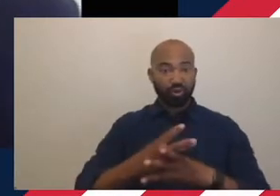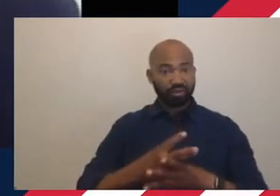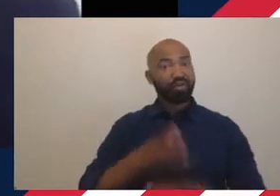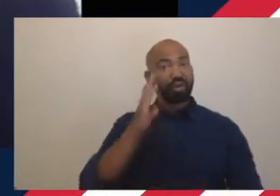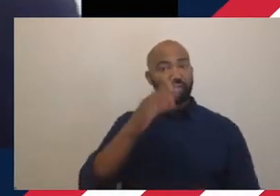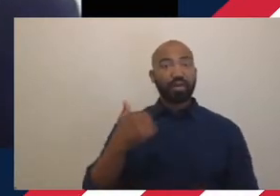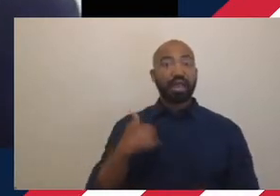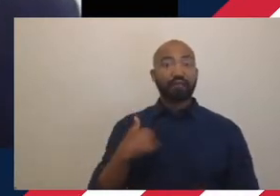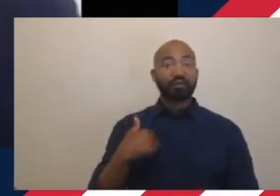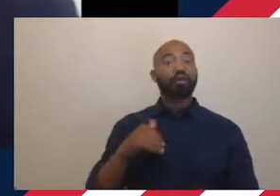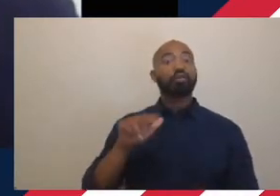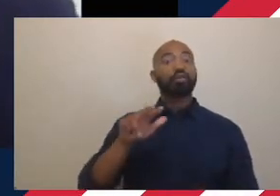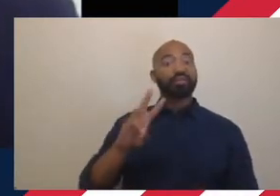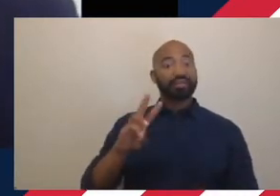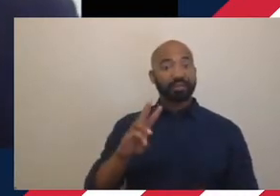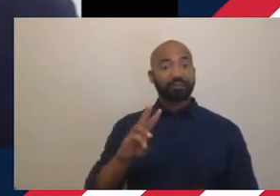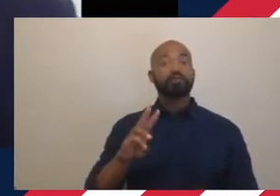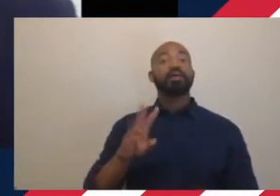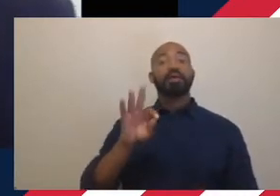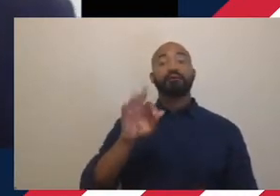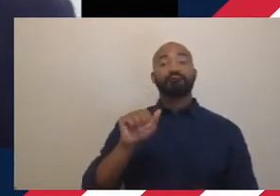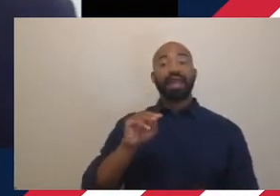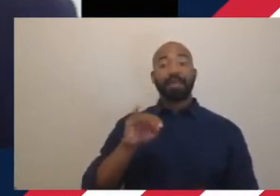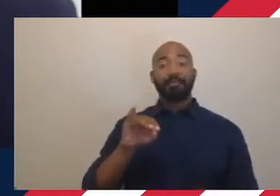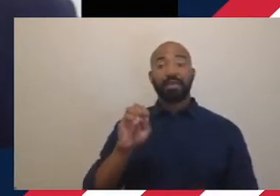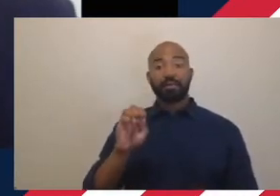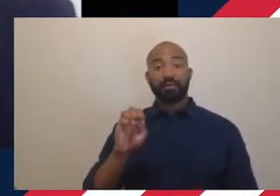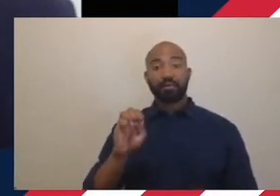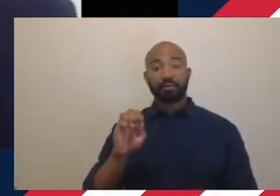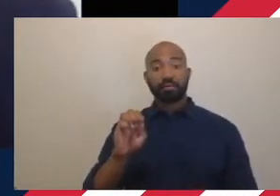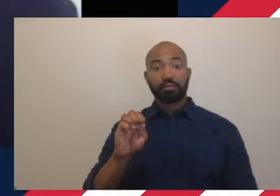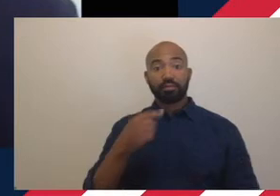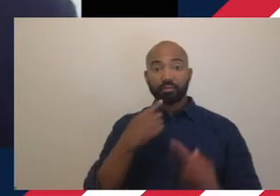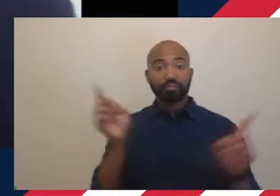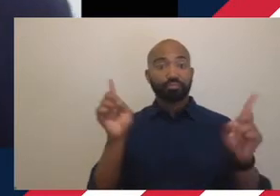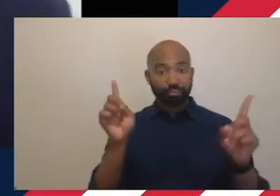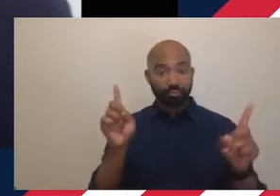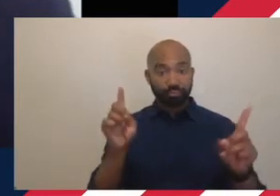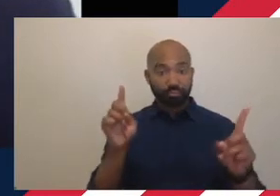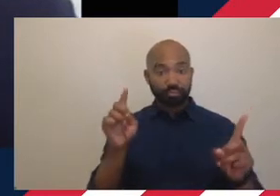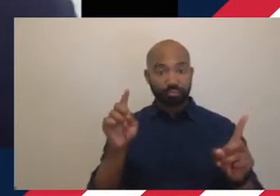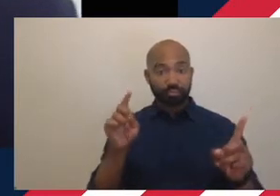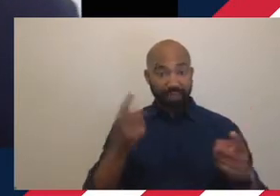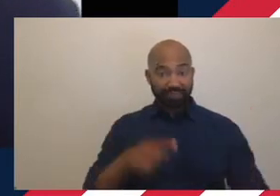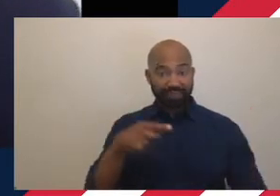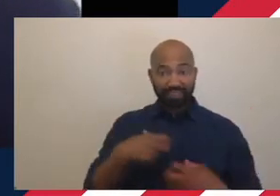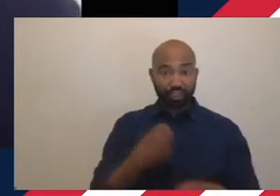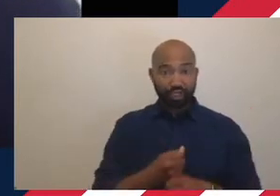declarations by the end of this year if humanitarian aid workers aren't able to get